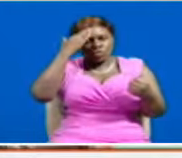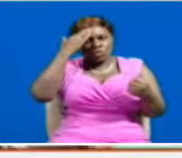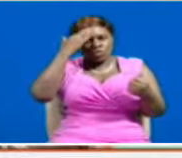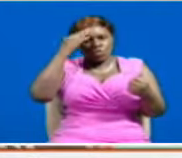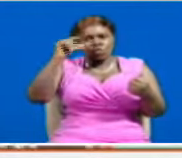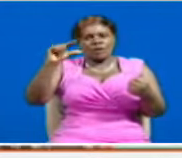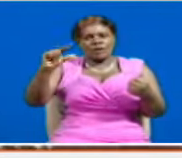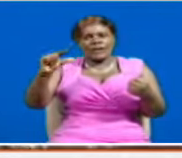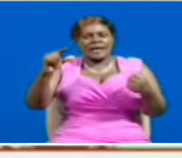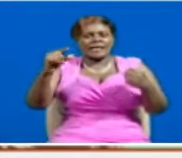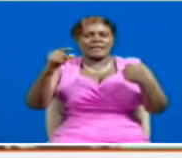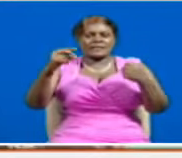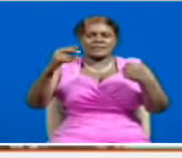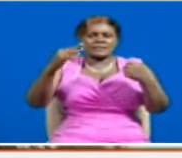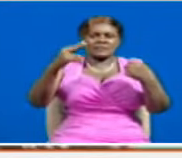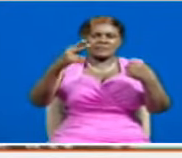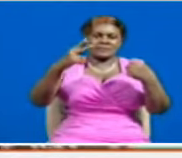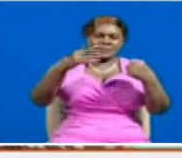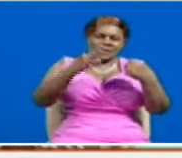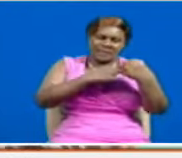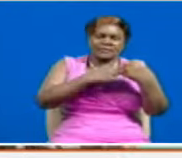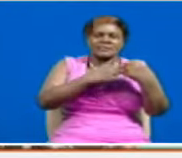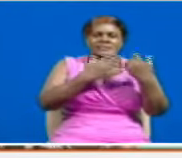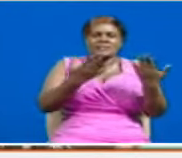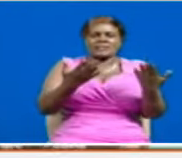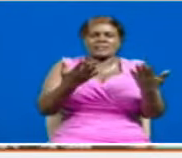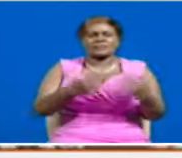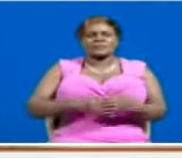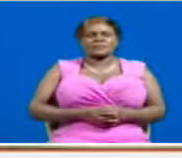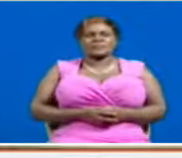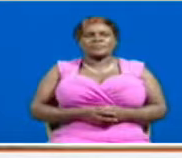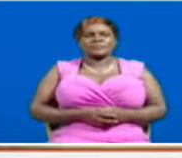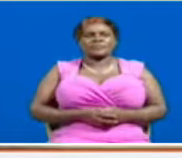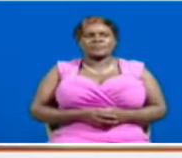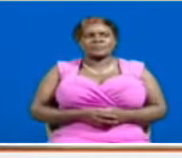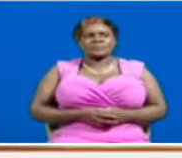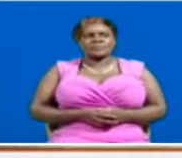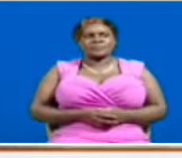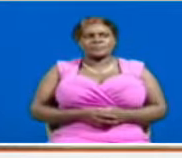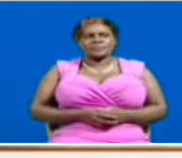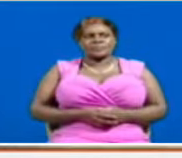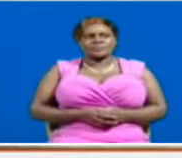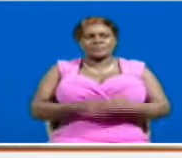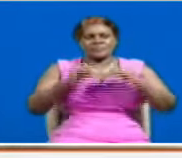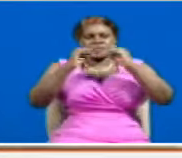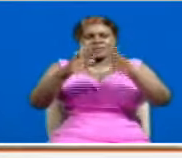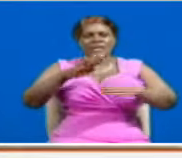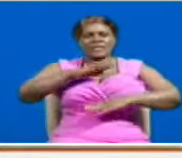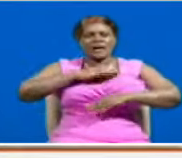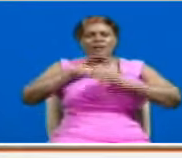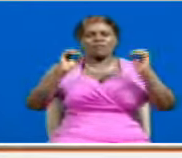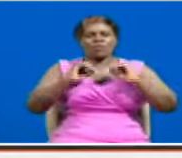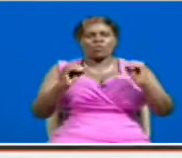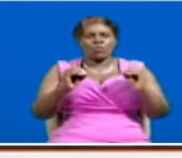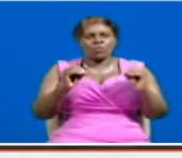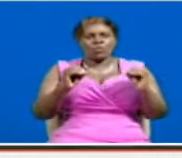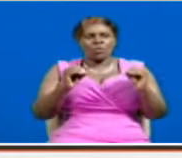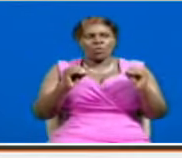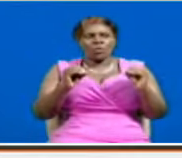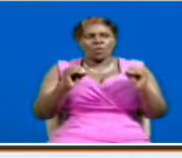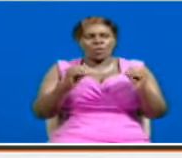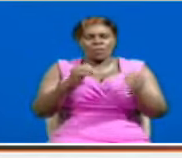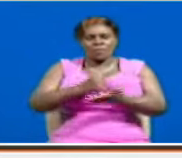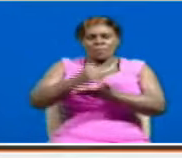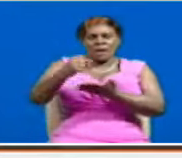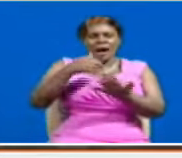recognize and handle them very fast. Although understaffing remains a thorn in the sector, and those